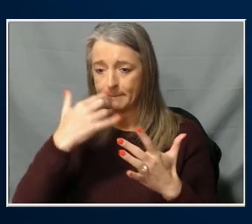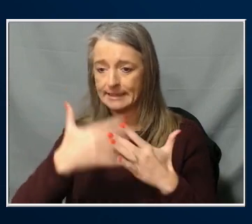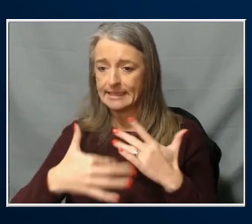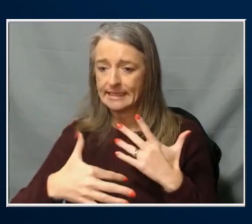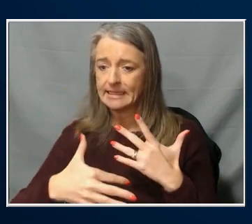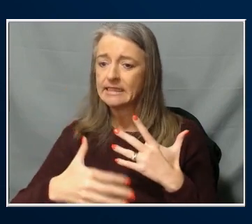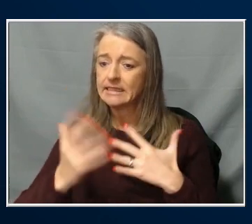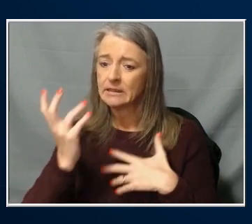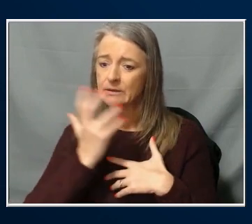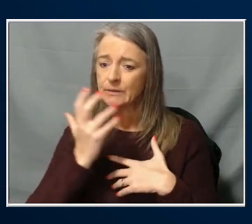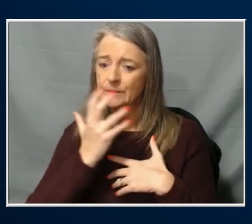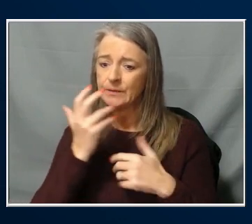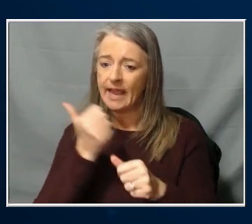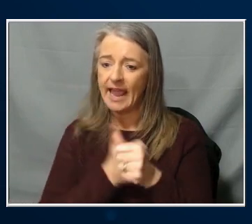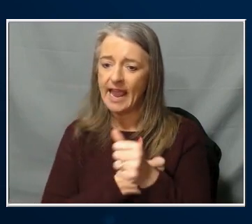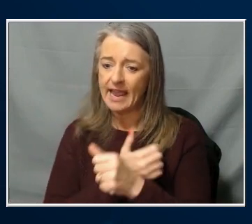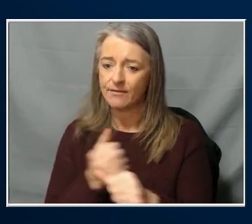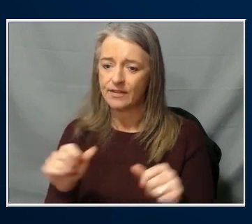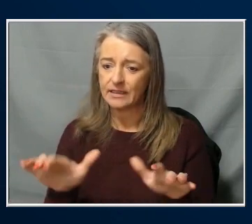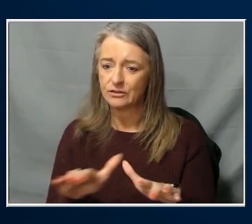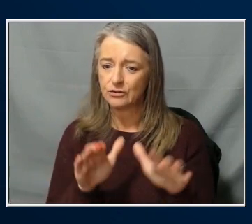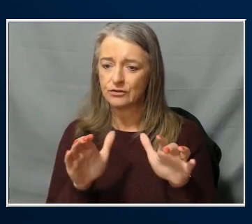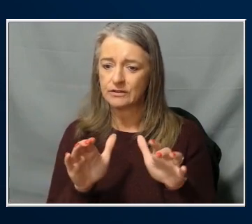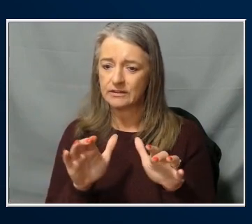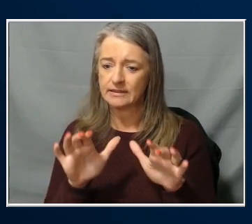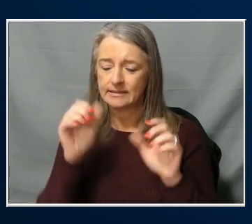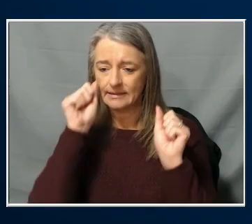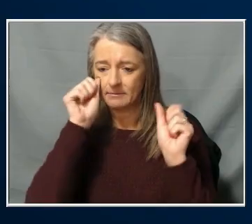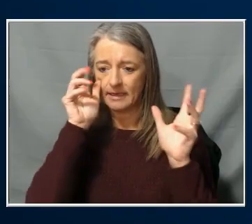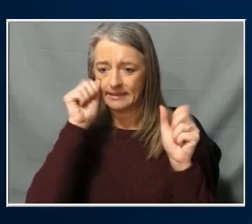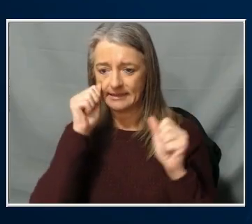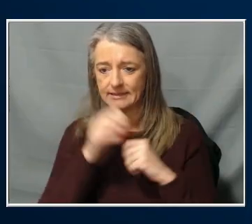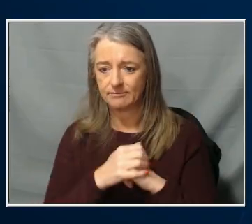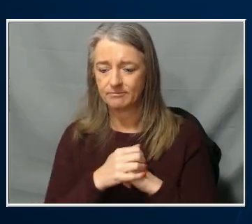every little thing that she did is amazing.